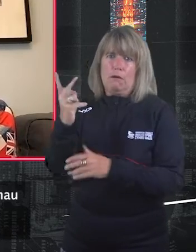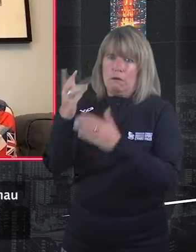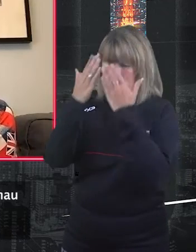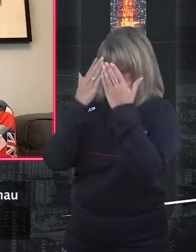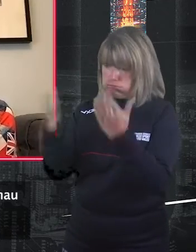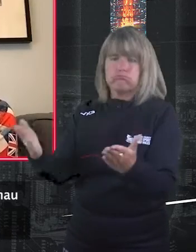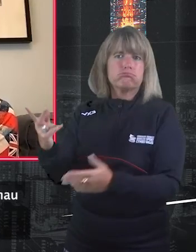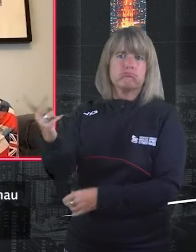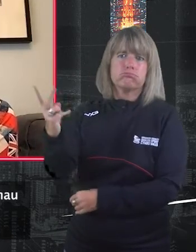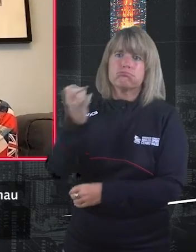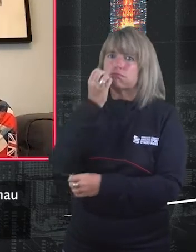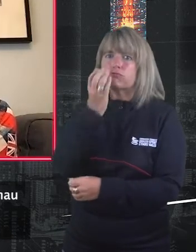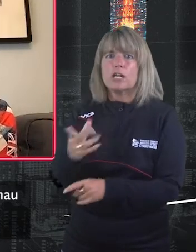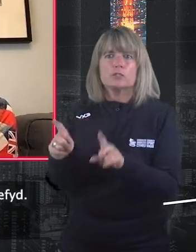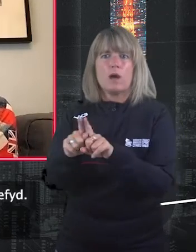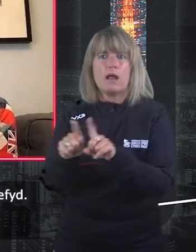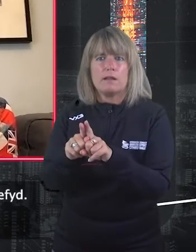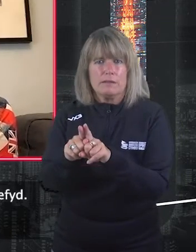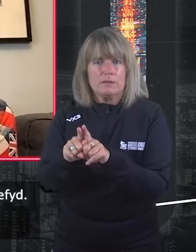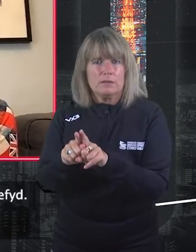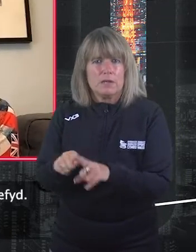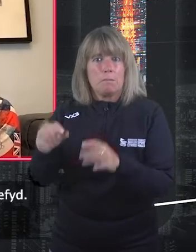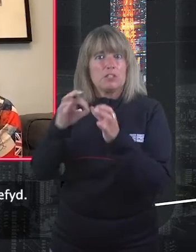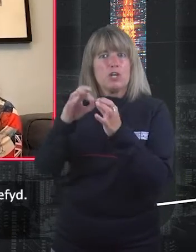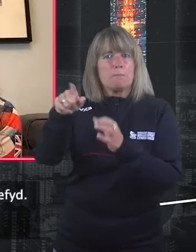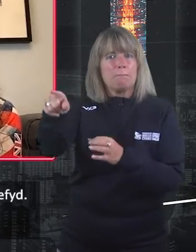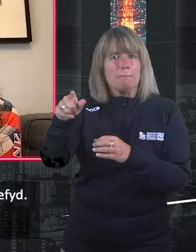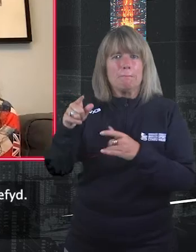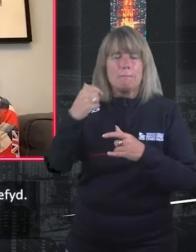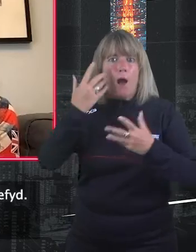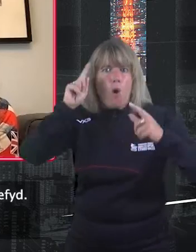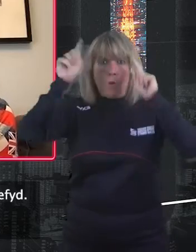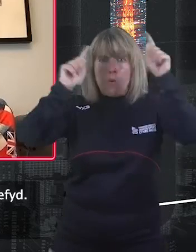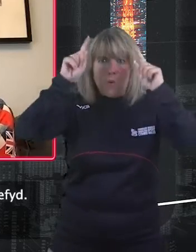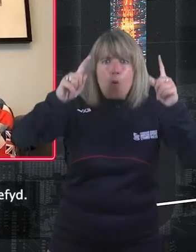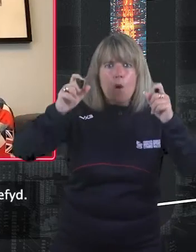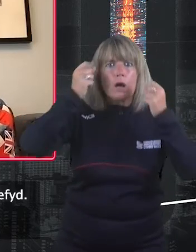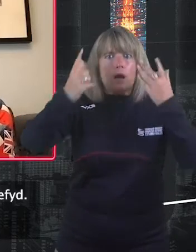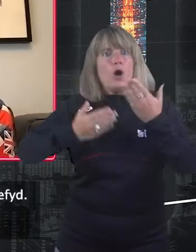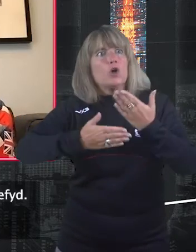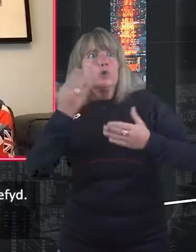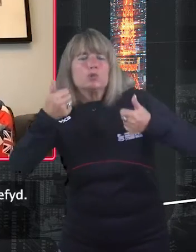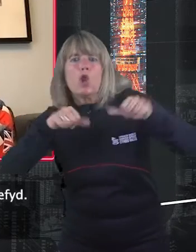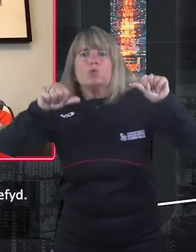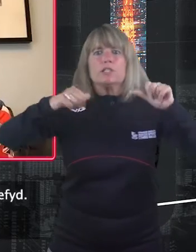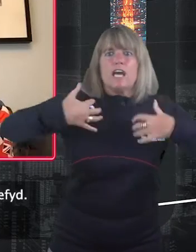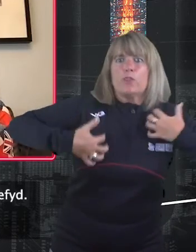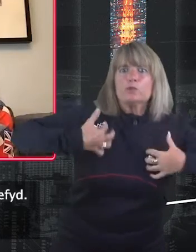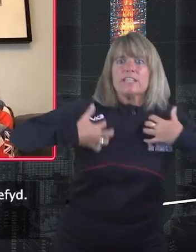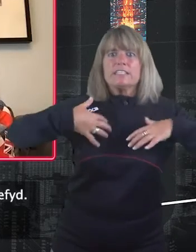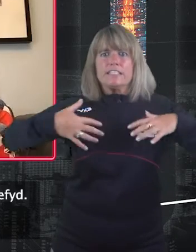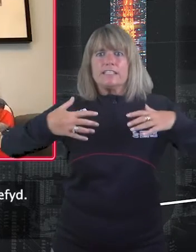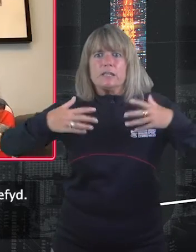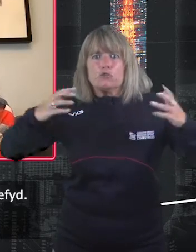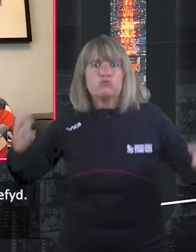than maybe I would by myself. And then, you know, my two coaches now, Baldip and John, are both huge in that respect as well.